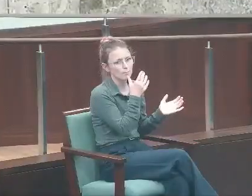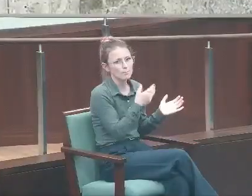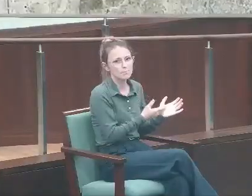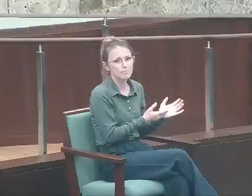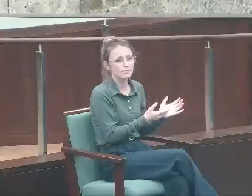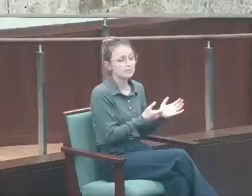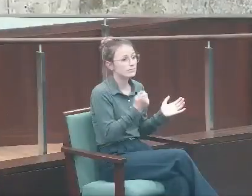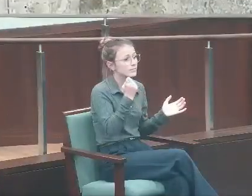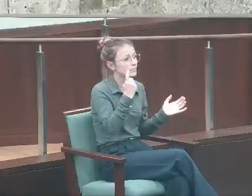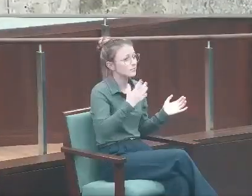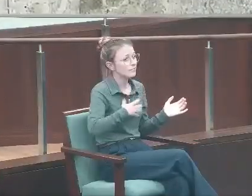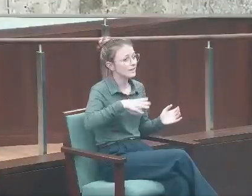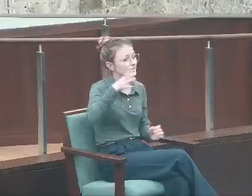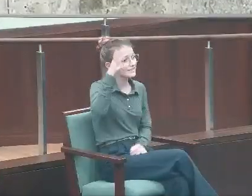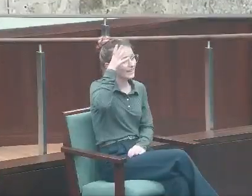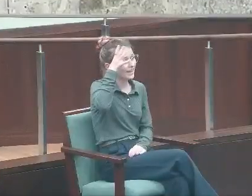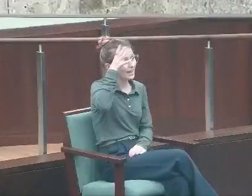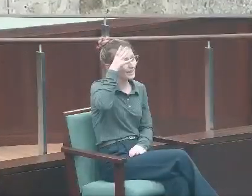My dad